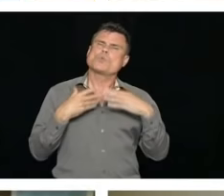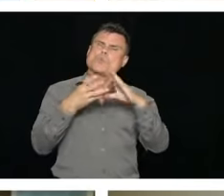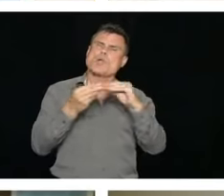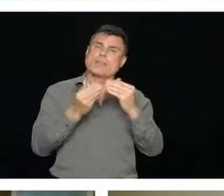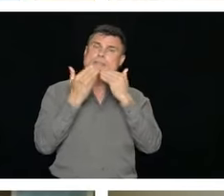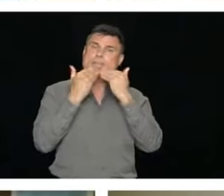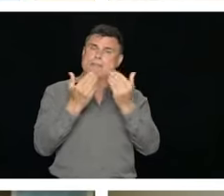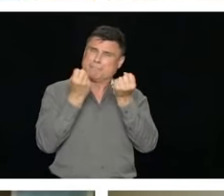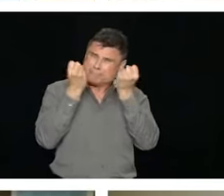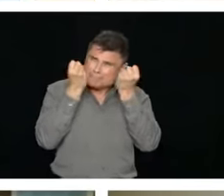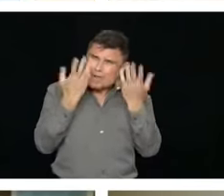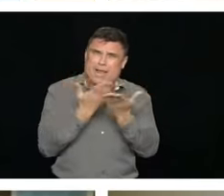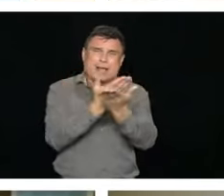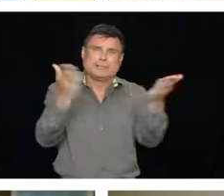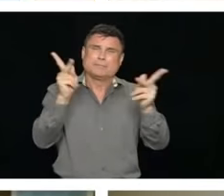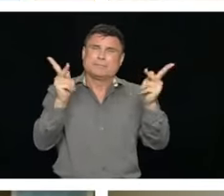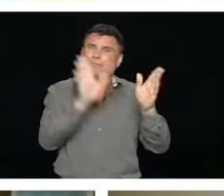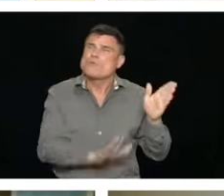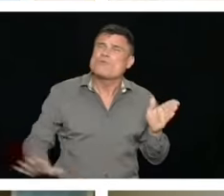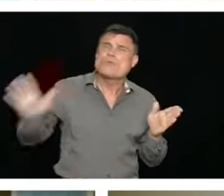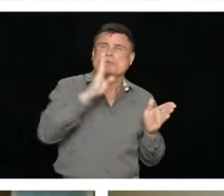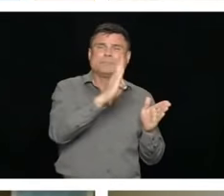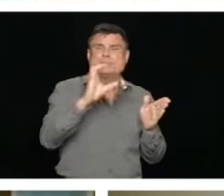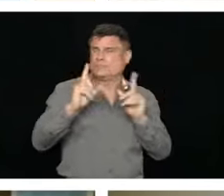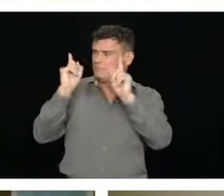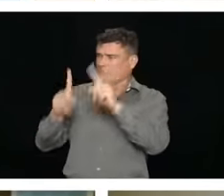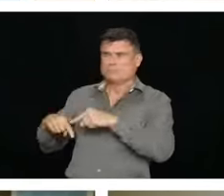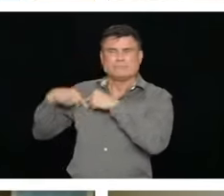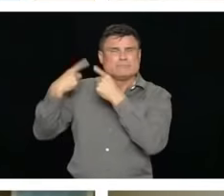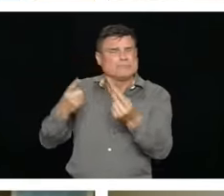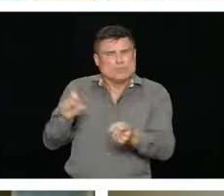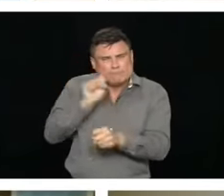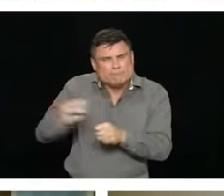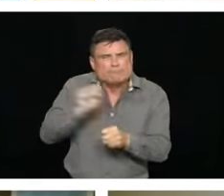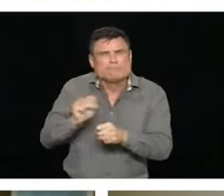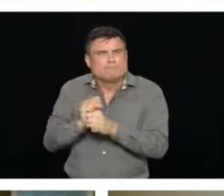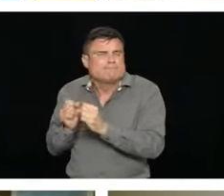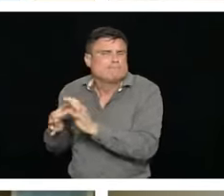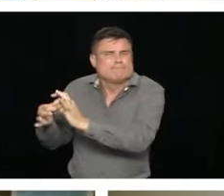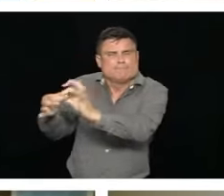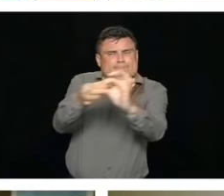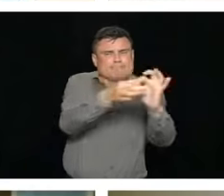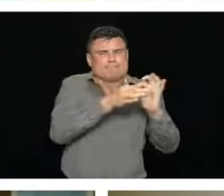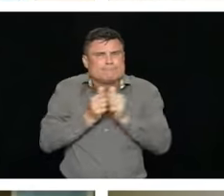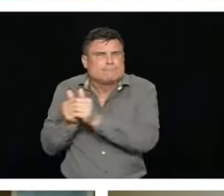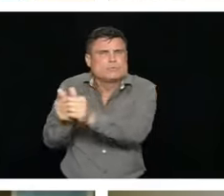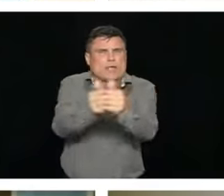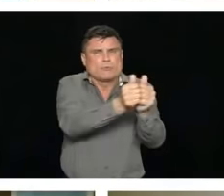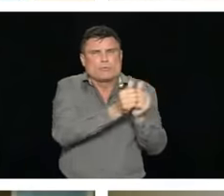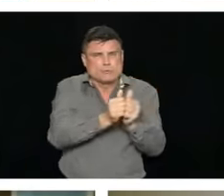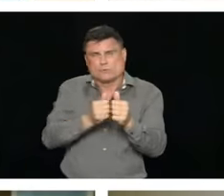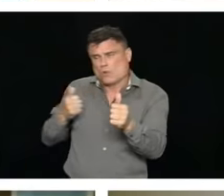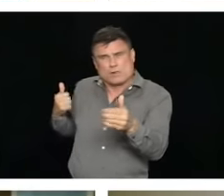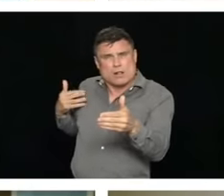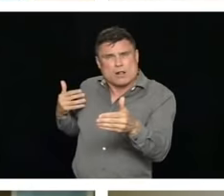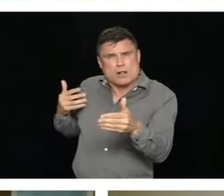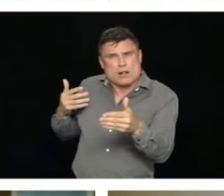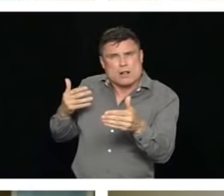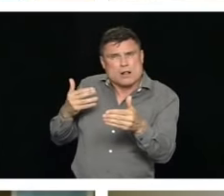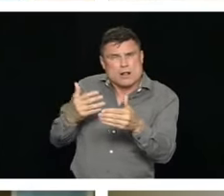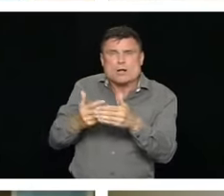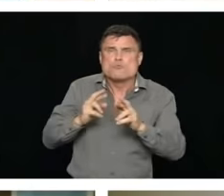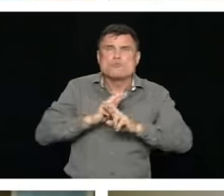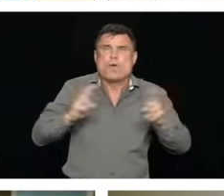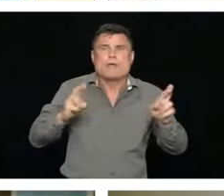our province to the place where we're at today, where we have a restart plan for the province. That has begun most recently,